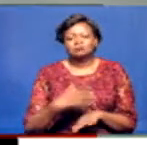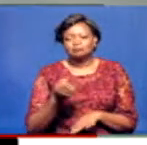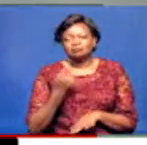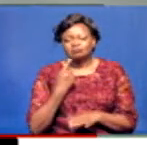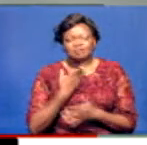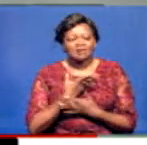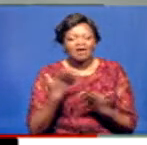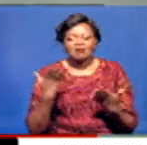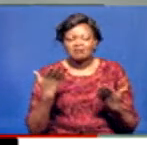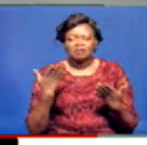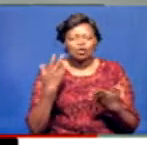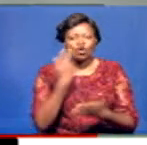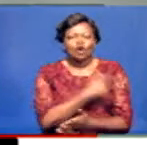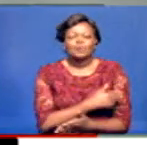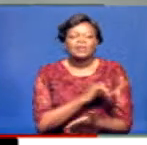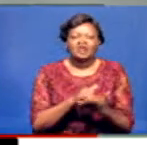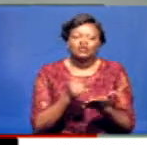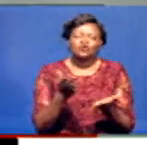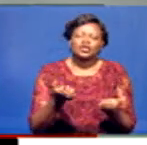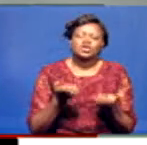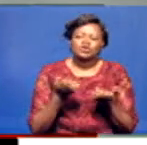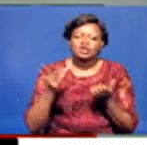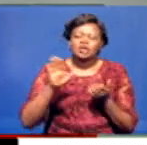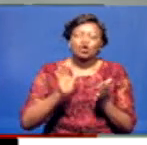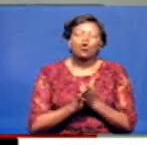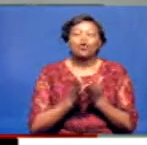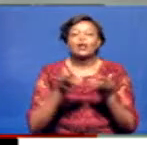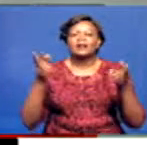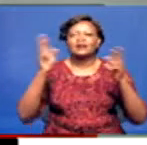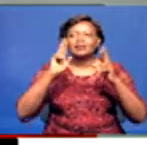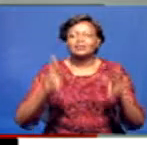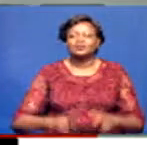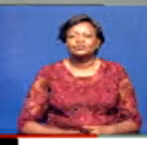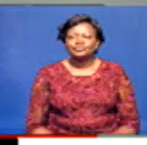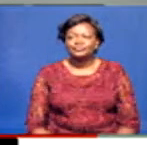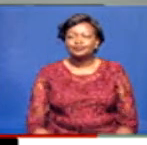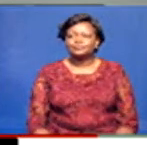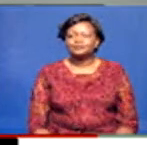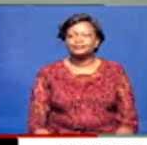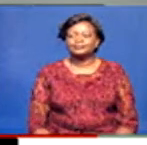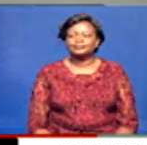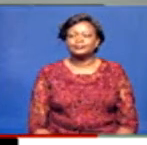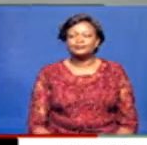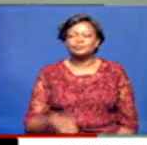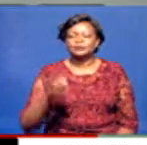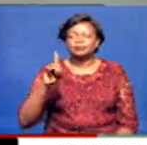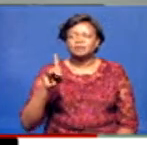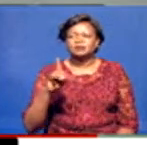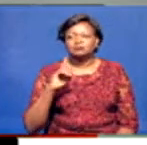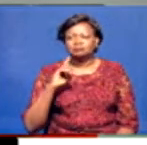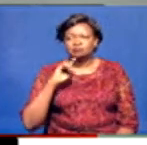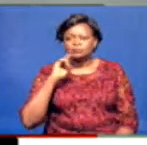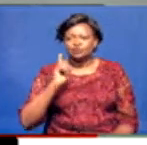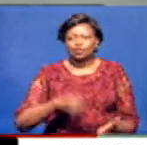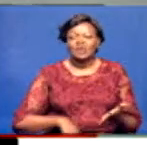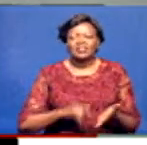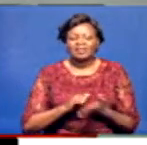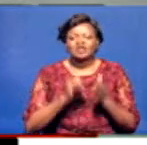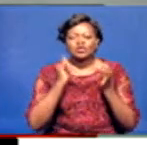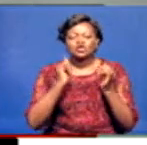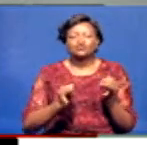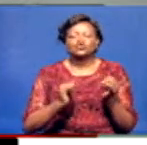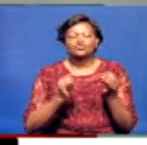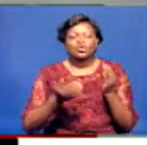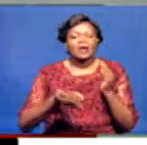their choice locally or internationally. Fauli Bank Managing Director Apollo Njoroge says the new cover will